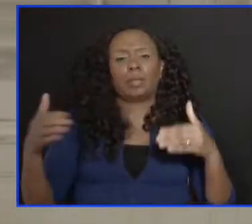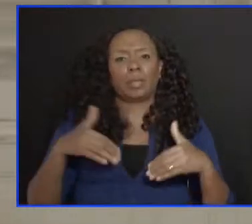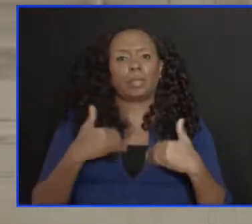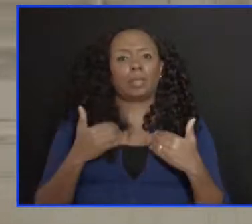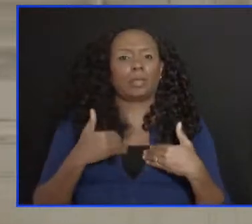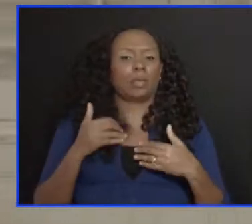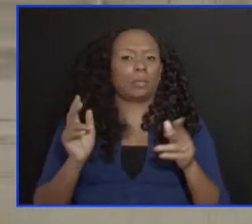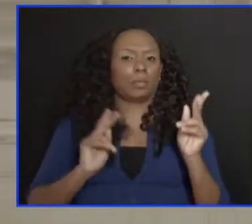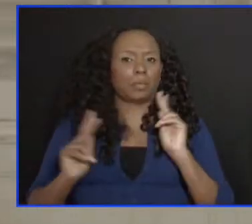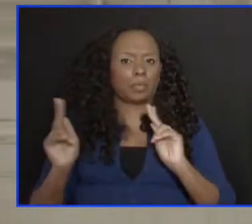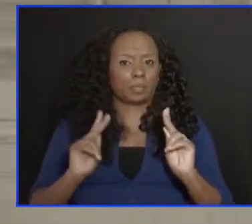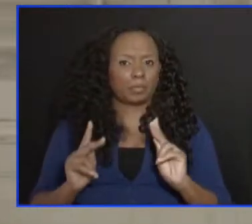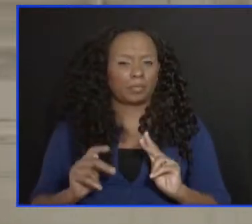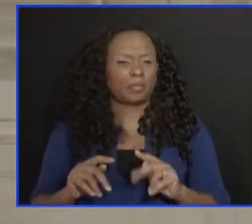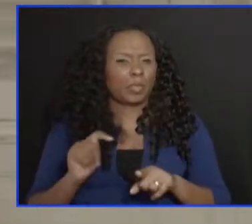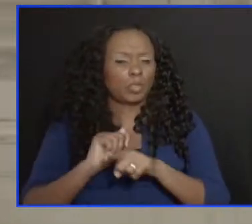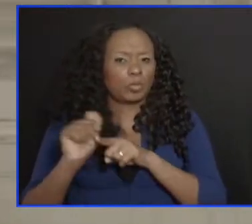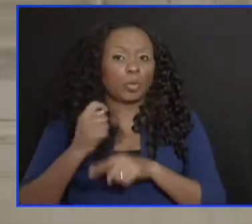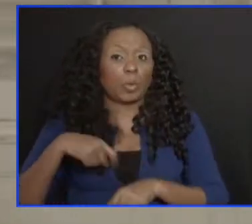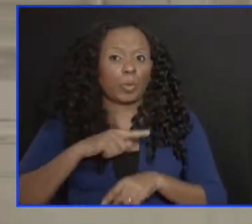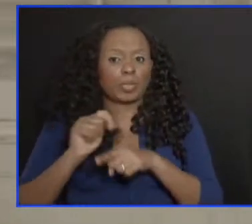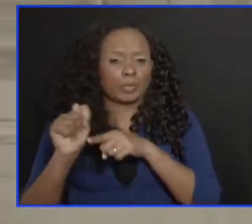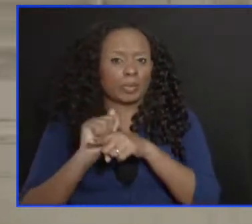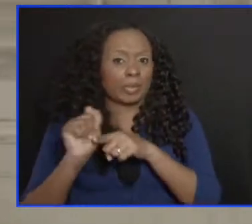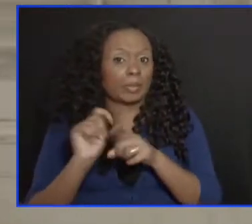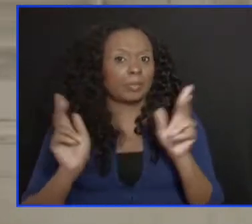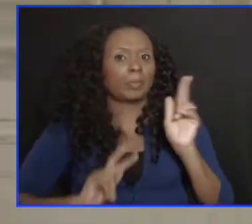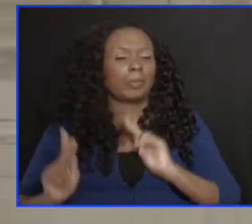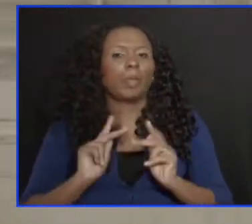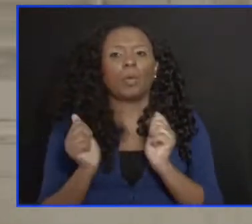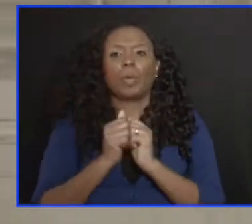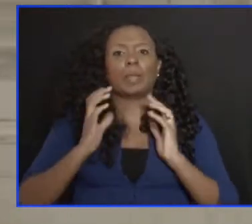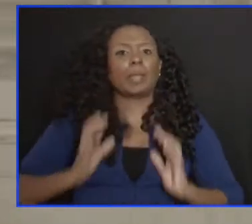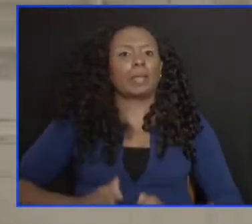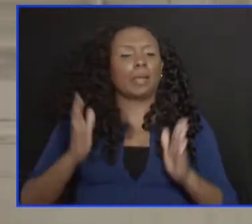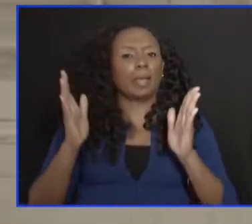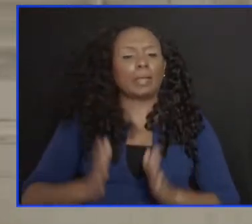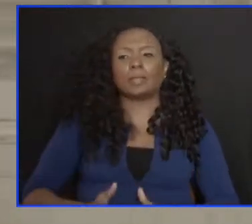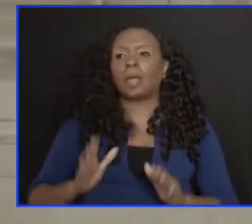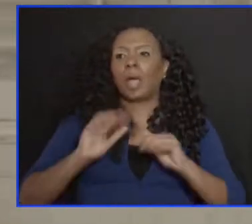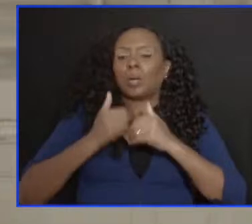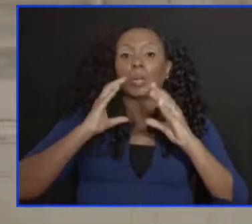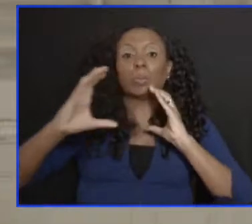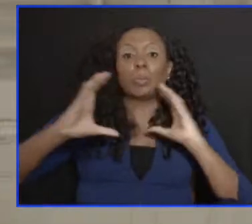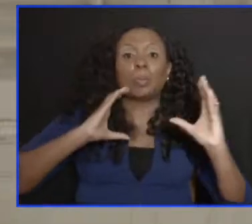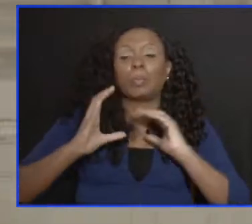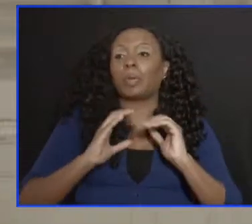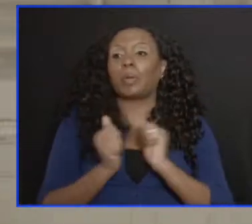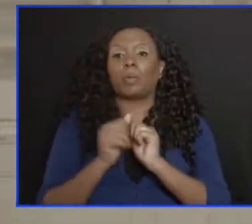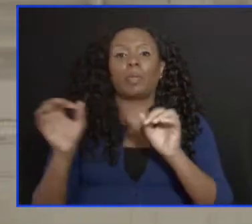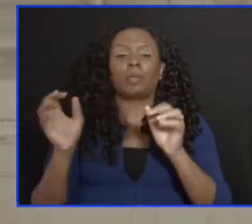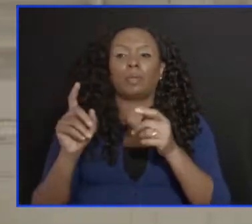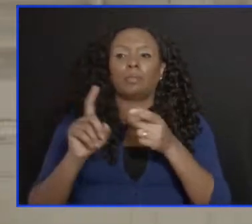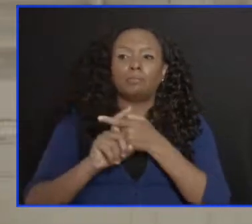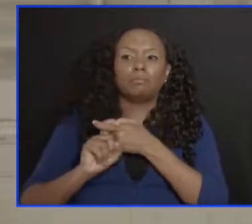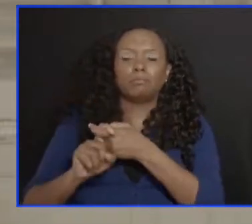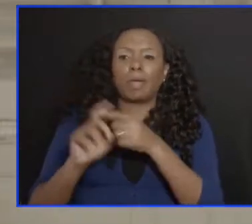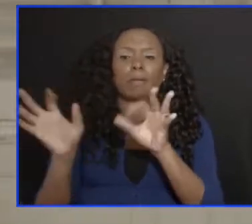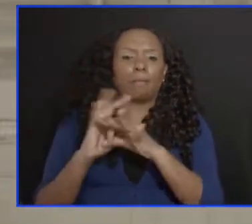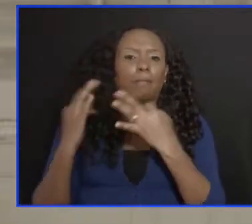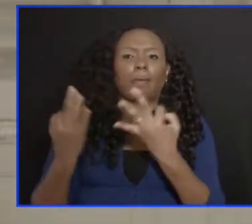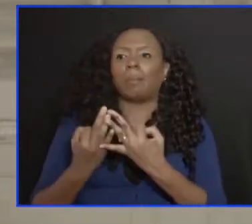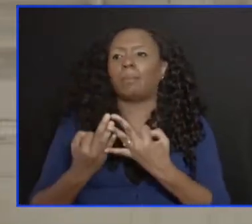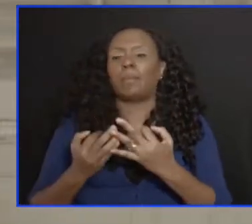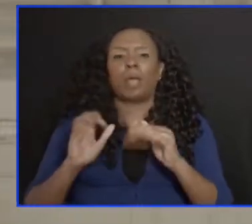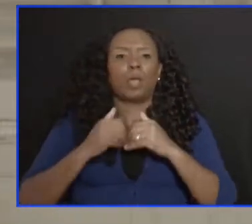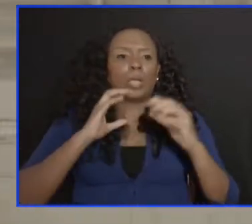this country who are fighting in this battle in that client relation aspect of communicating with relatives, to improving that communication strategy across the